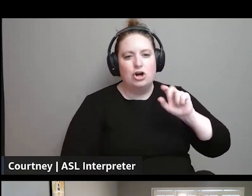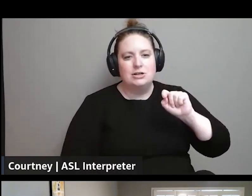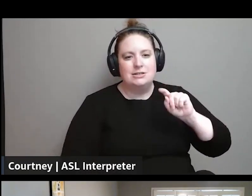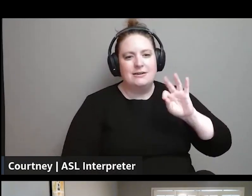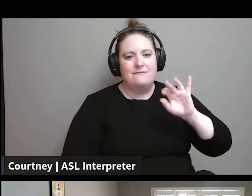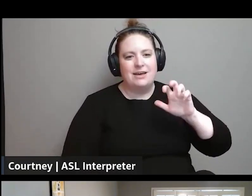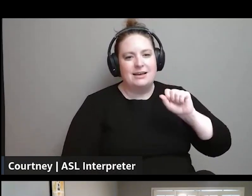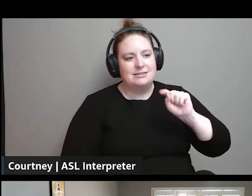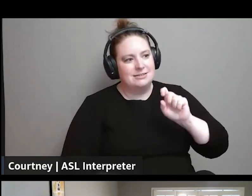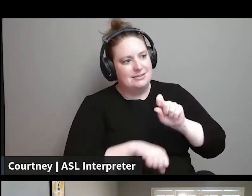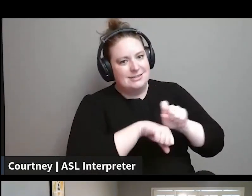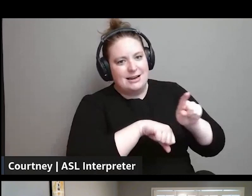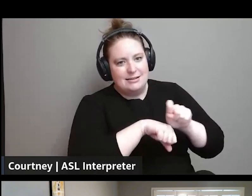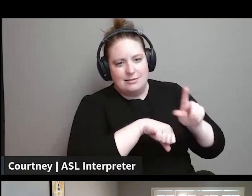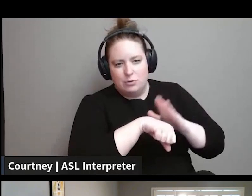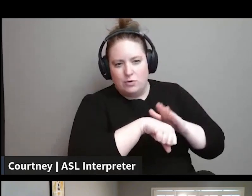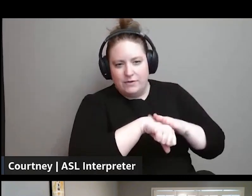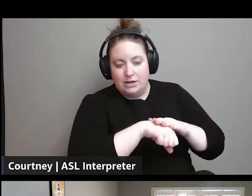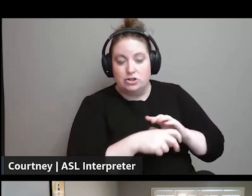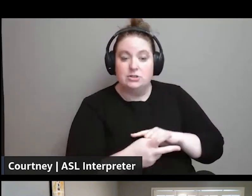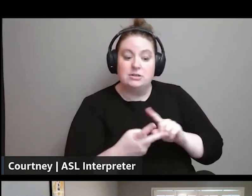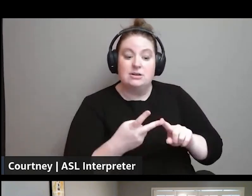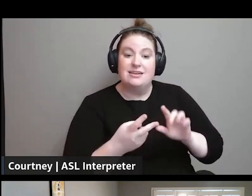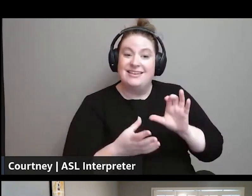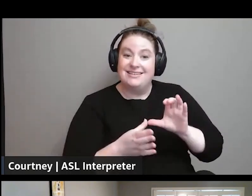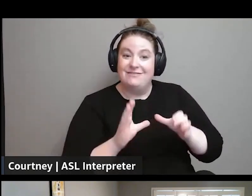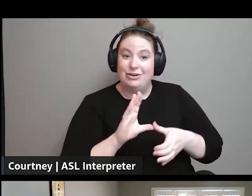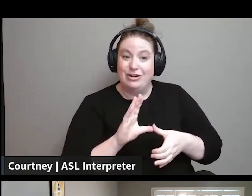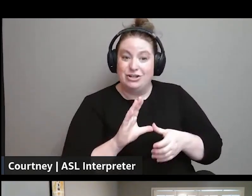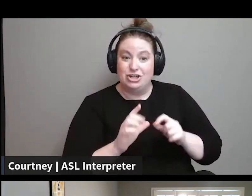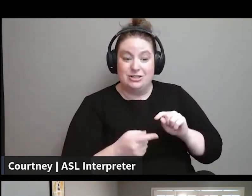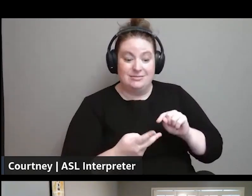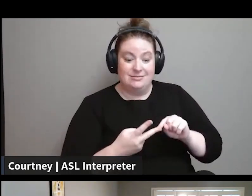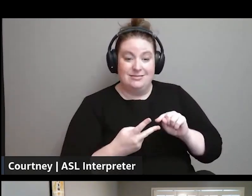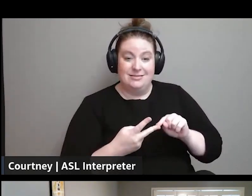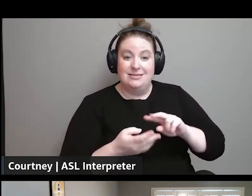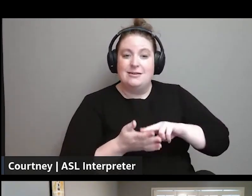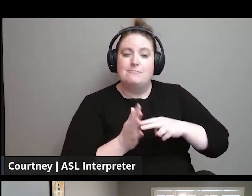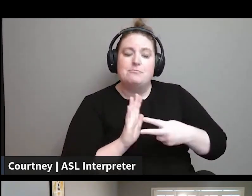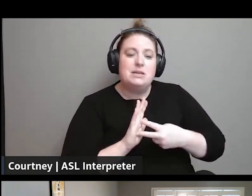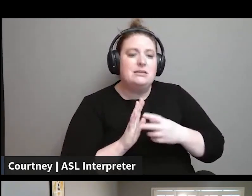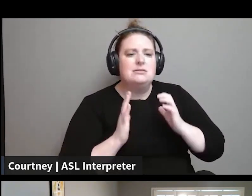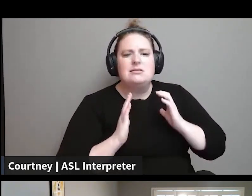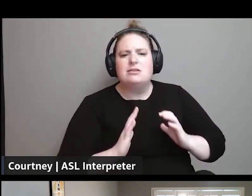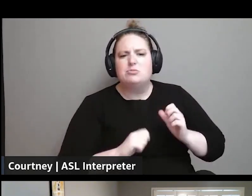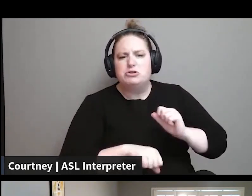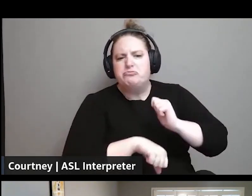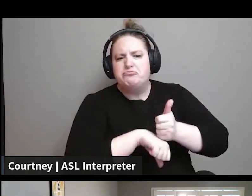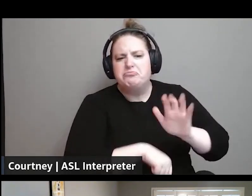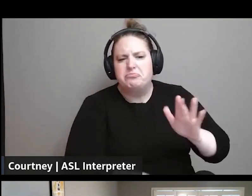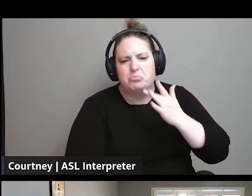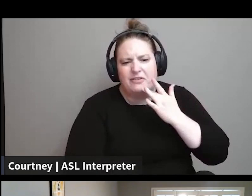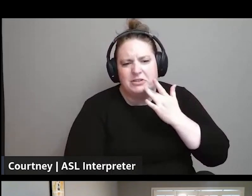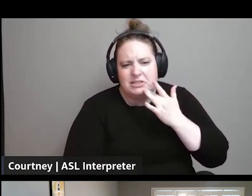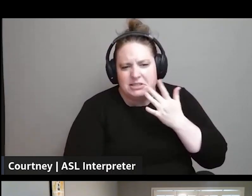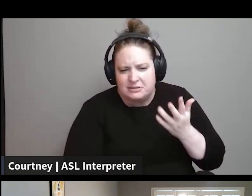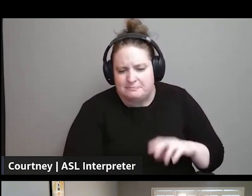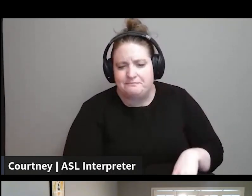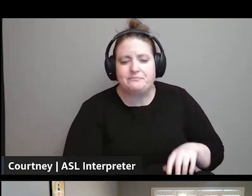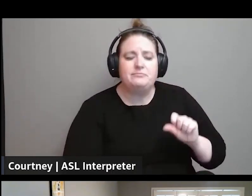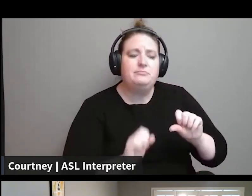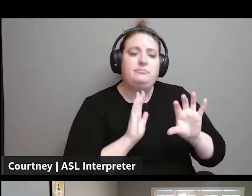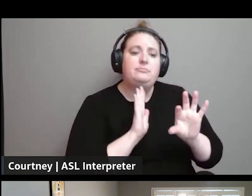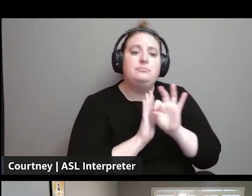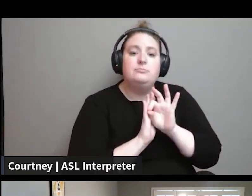notifications. Mm-hmm. But then configuration means that customers can set their preferences, right? They can